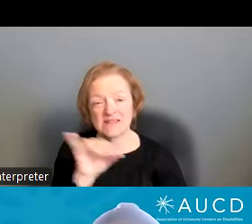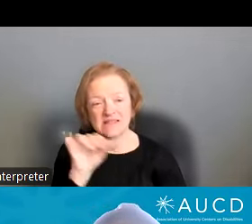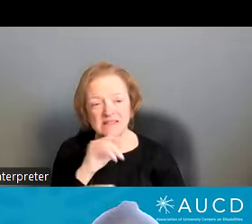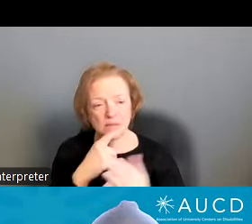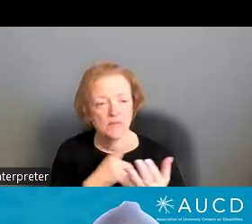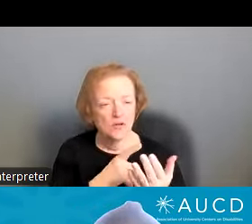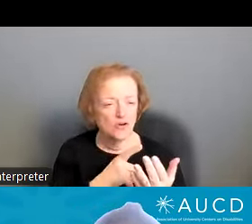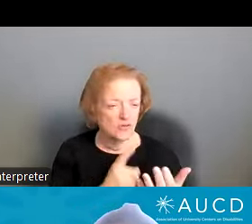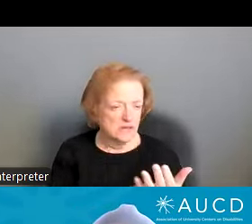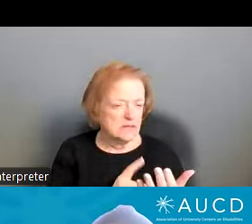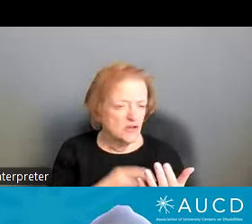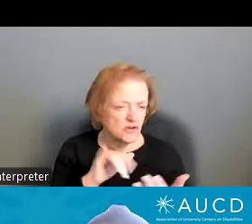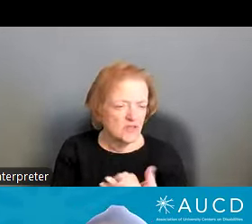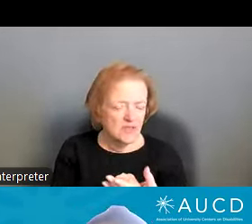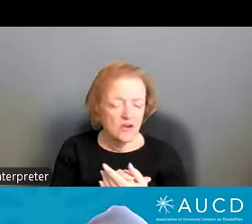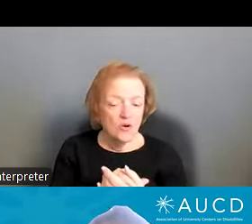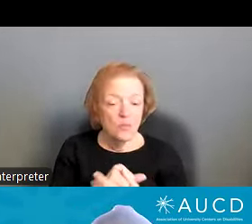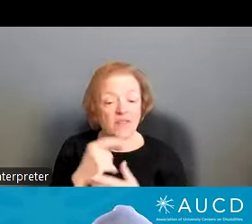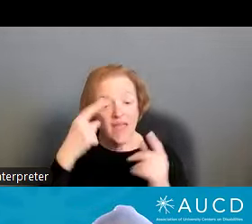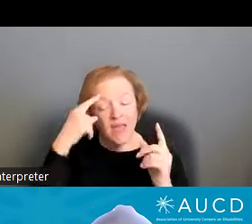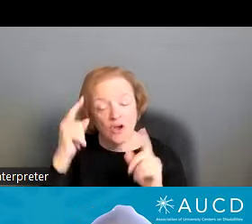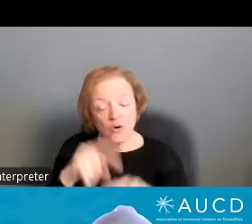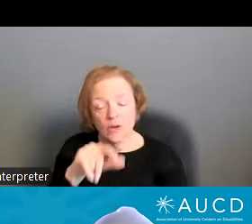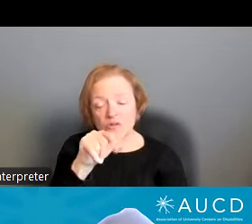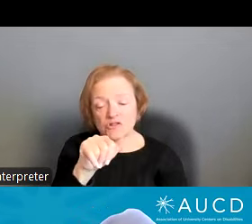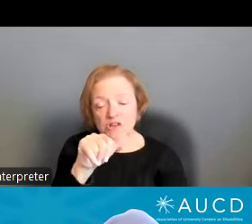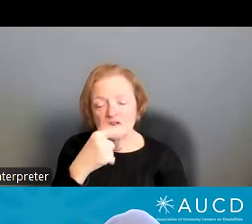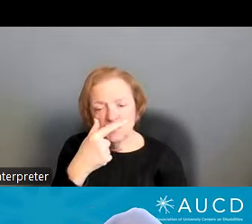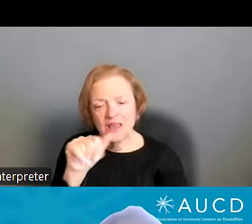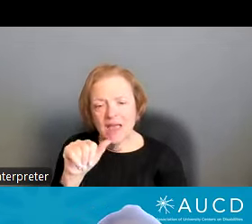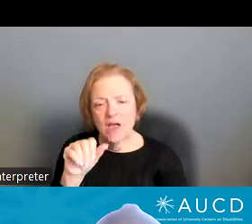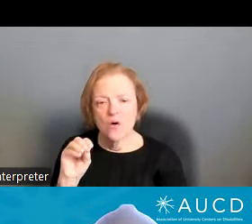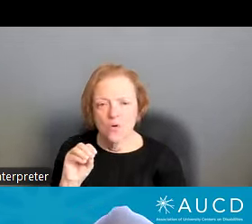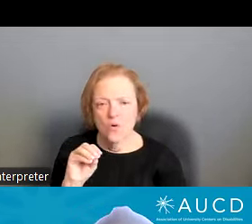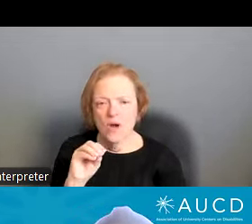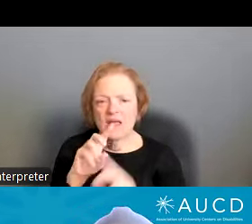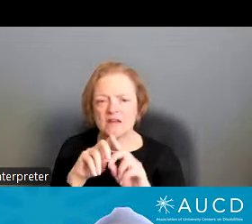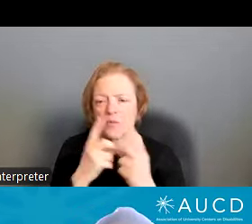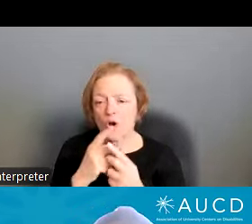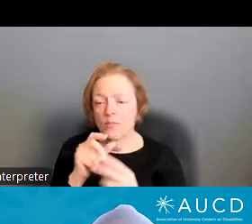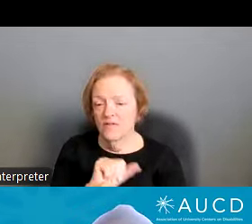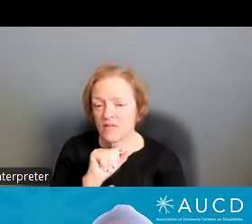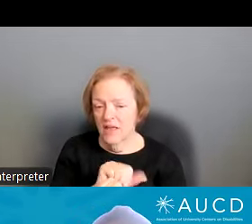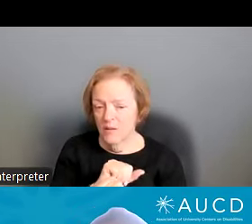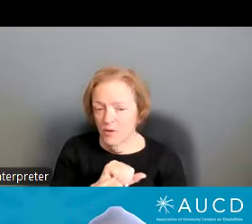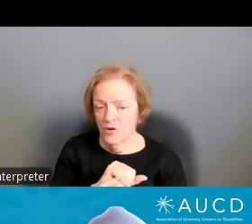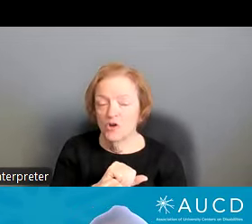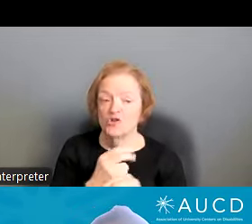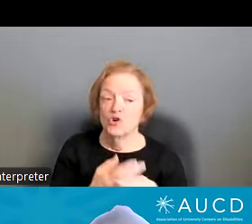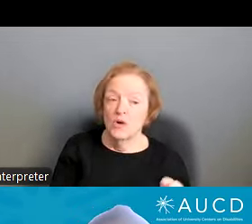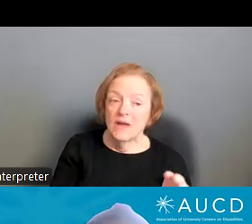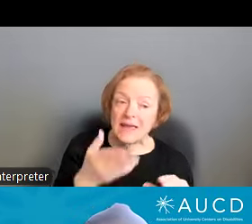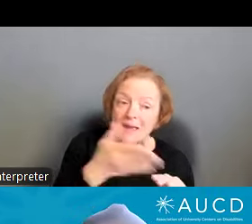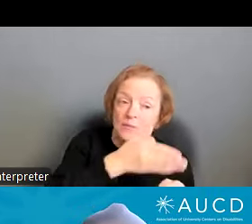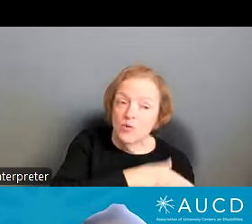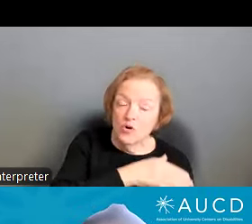did agree with the GAO's recommendations for the Secretary of Labor to develop a written procedure for routinely analyzing the Department